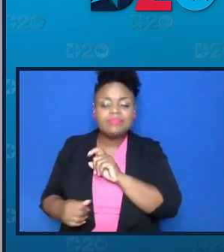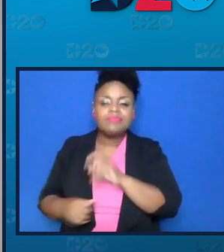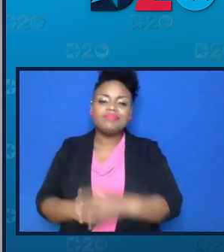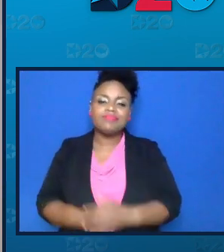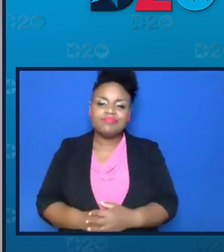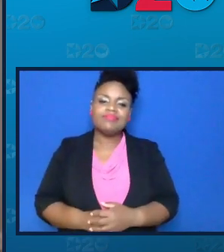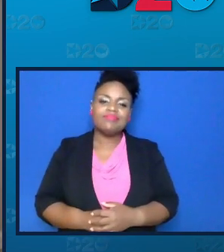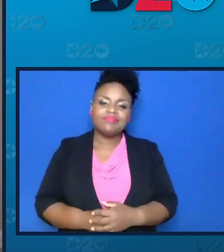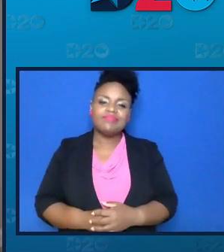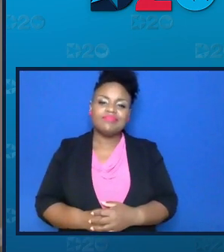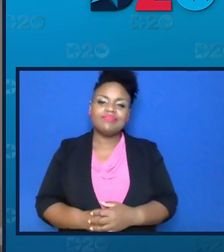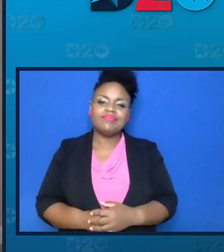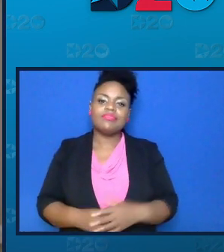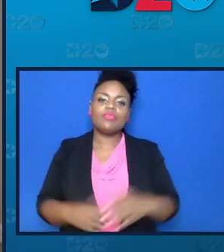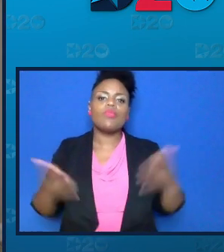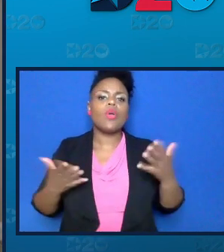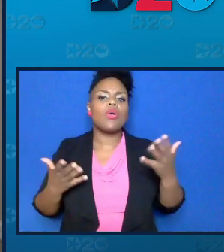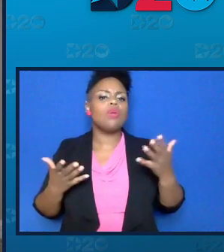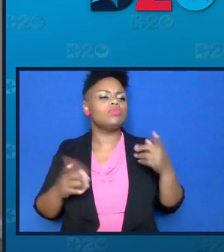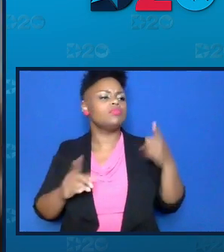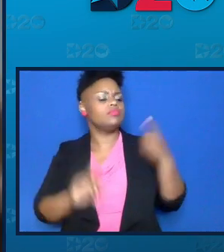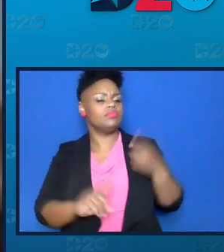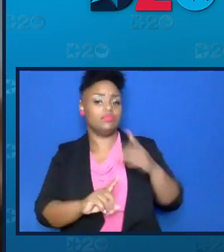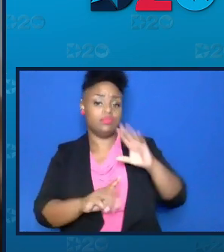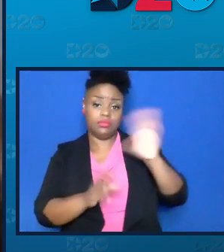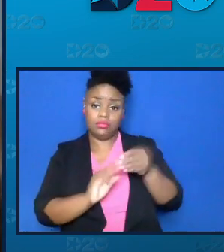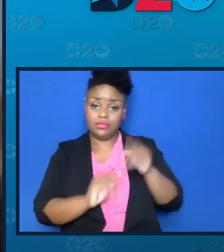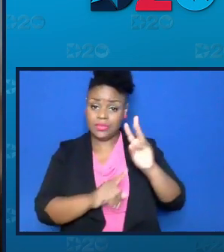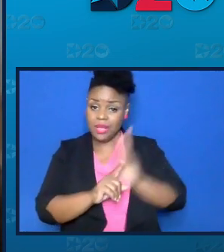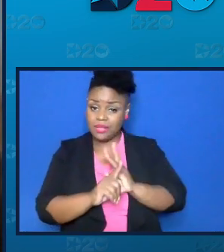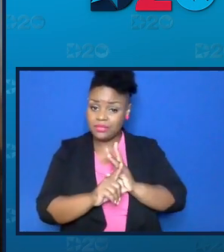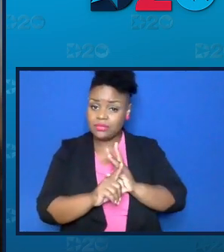What was supposed to be a 6-month deployment actually turned into 11 months.